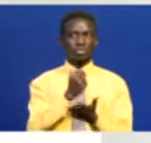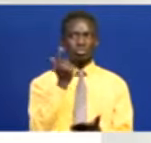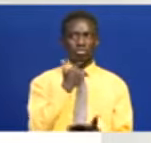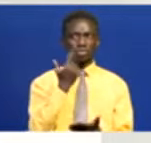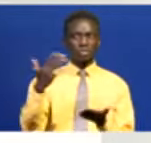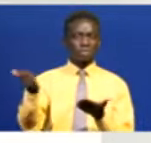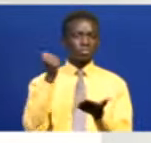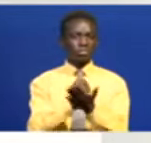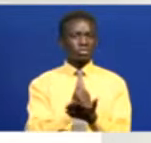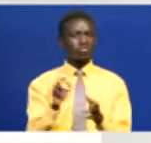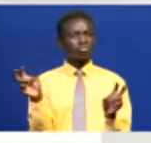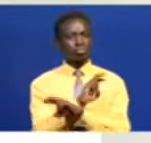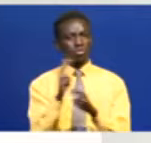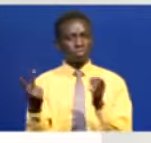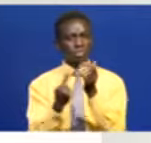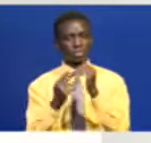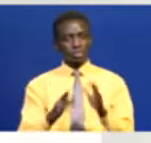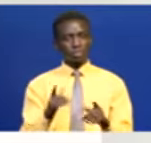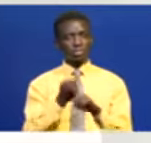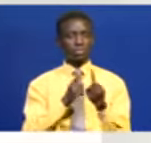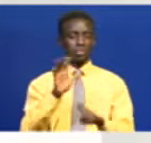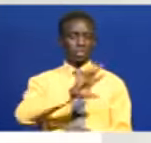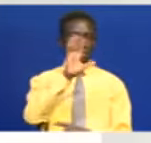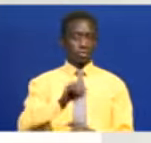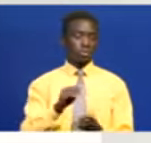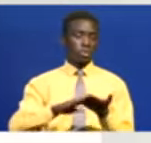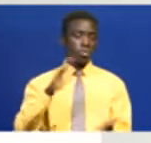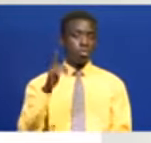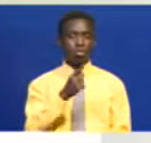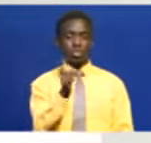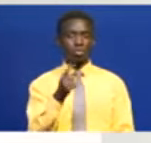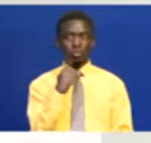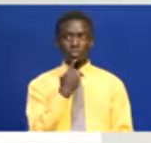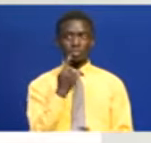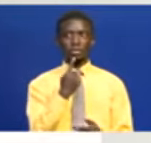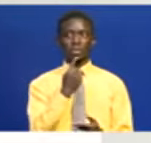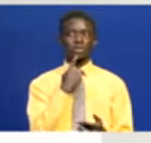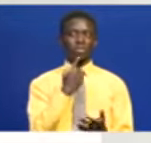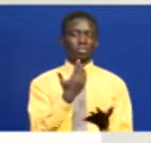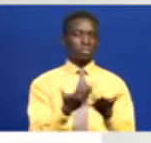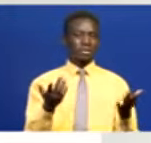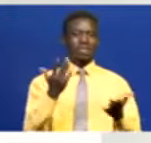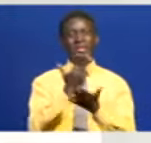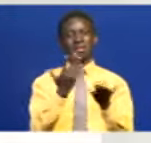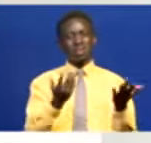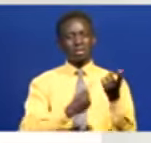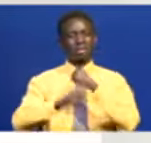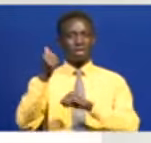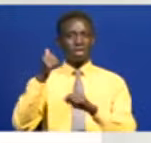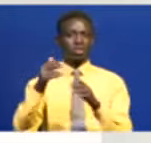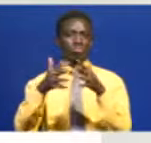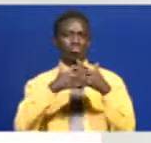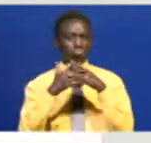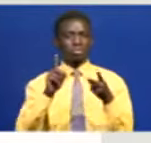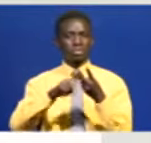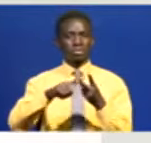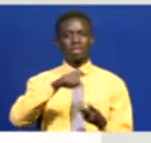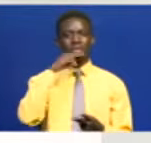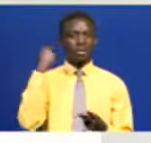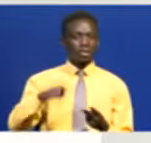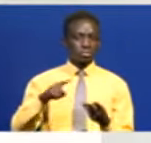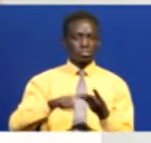appointing partners from Africa, on the whole continent. Mm. Most of them are selling their products in the US, in Russia, in China,